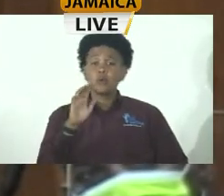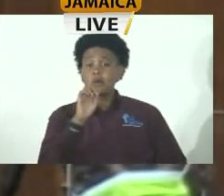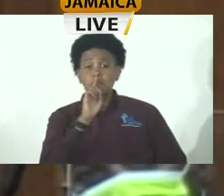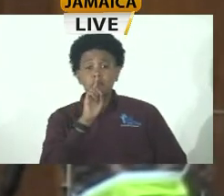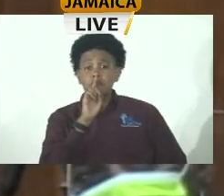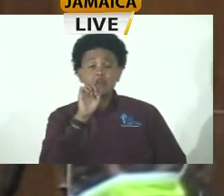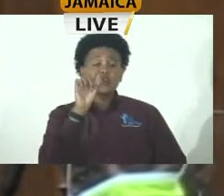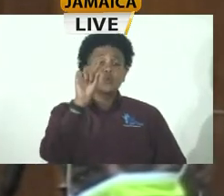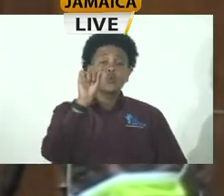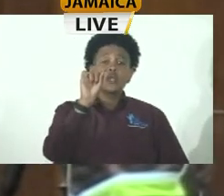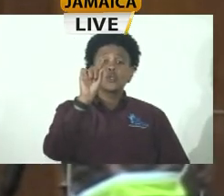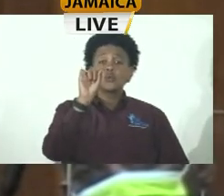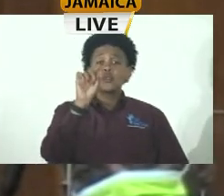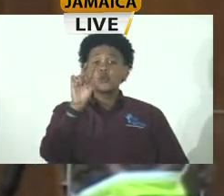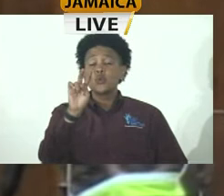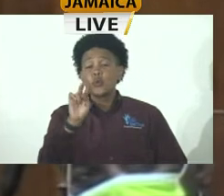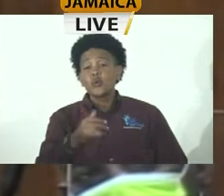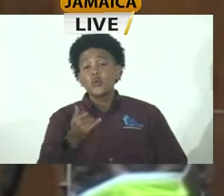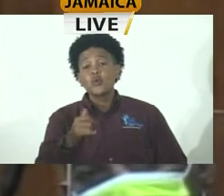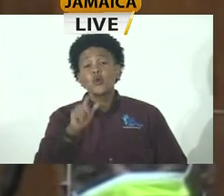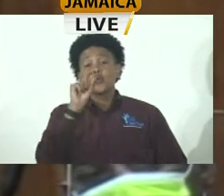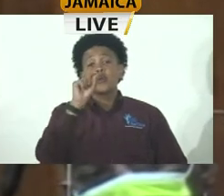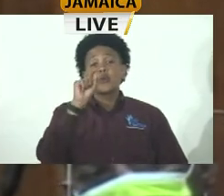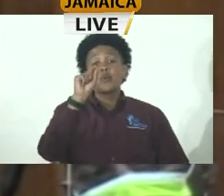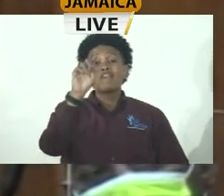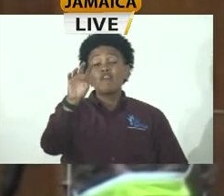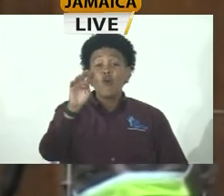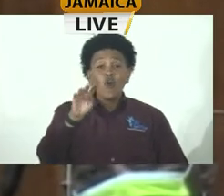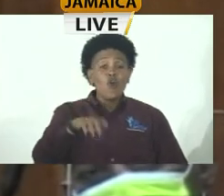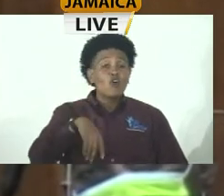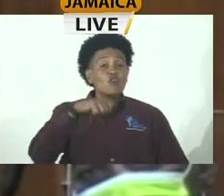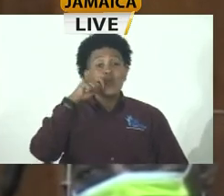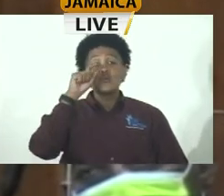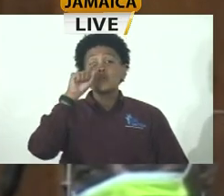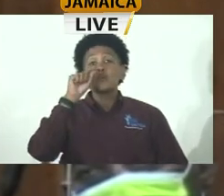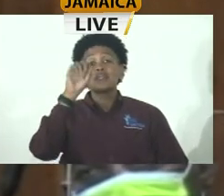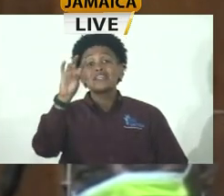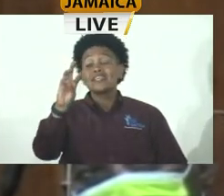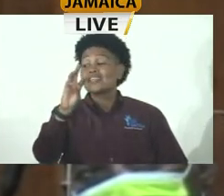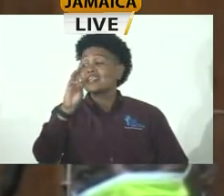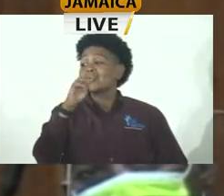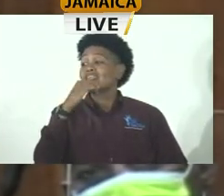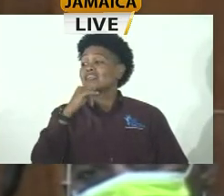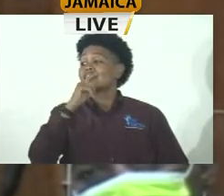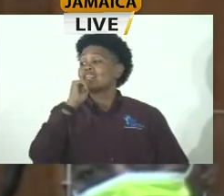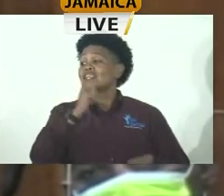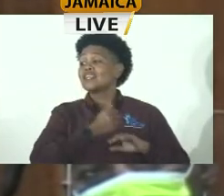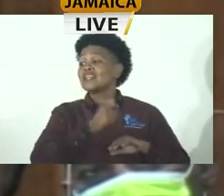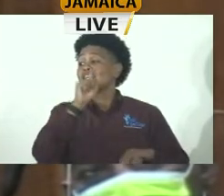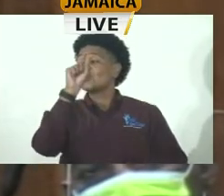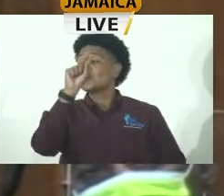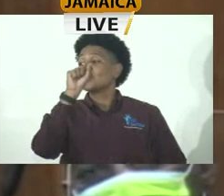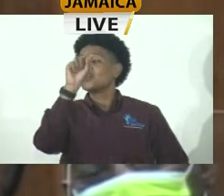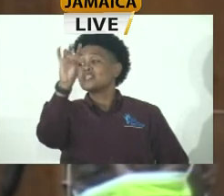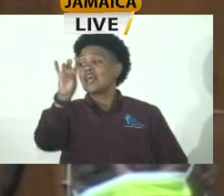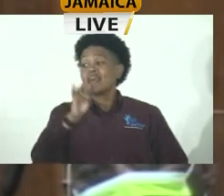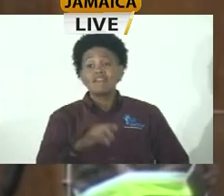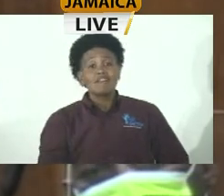not 22 not 24 not 26. cases are not being said for 2027.